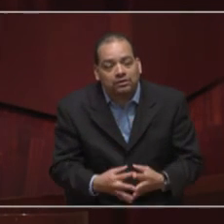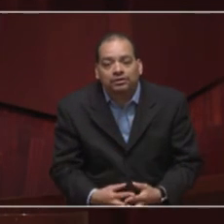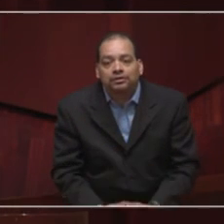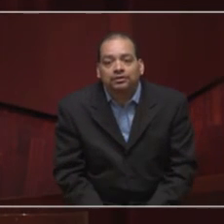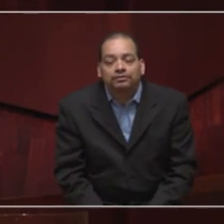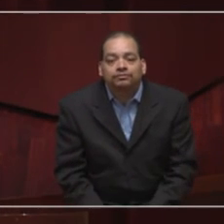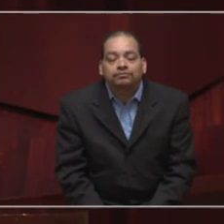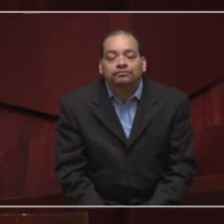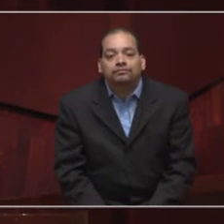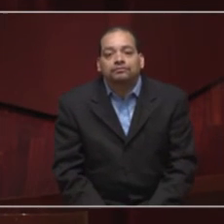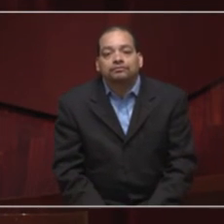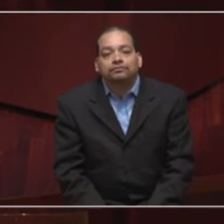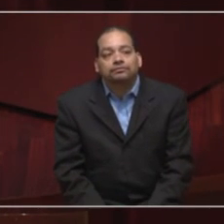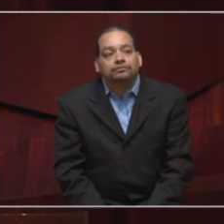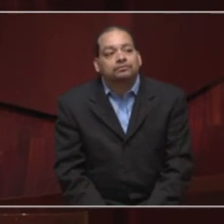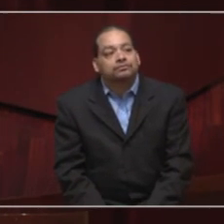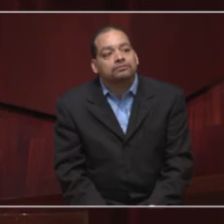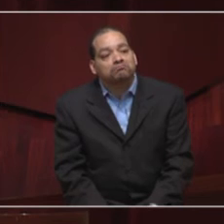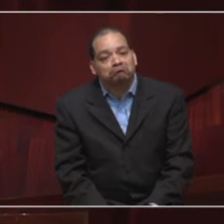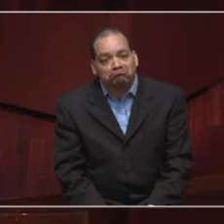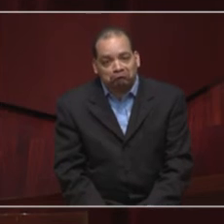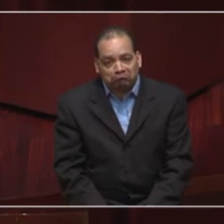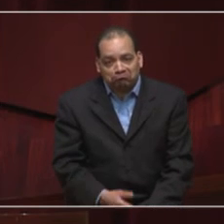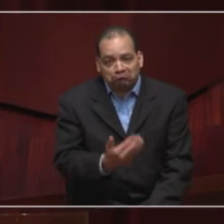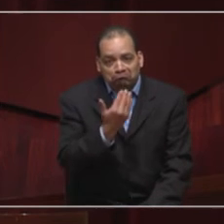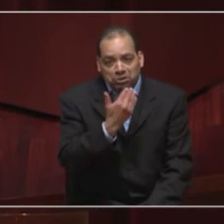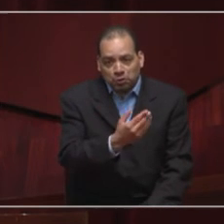good. That's good.